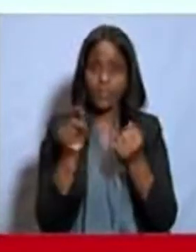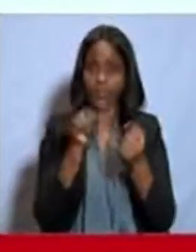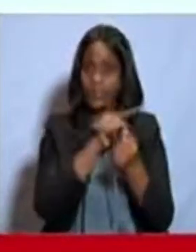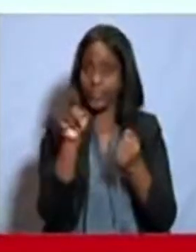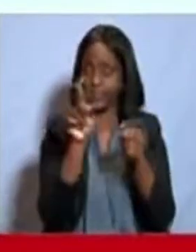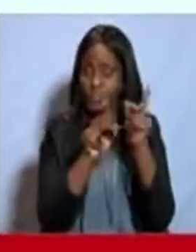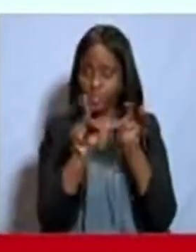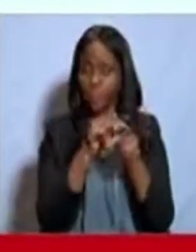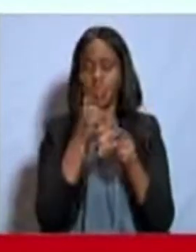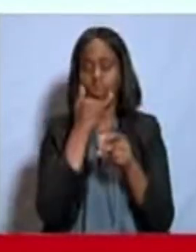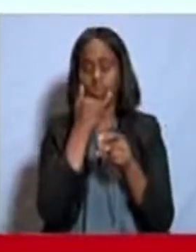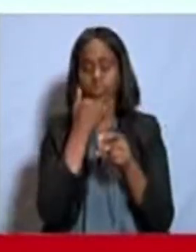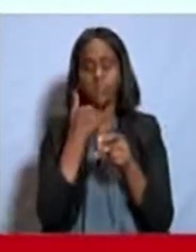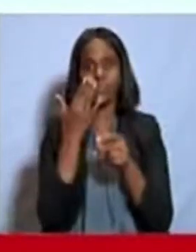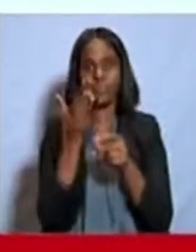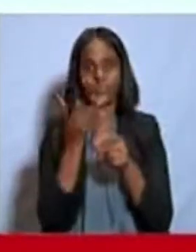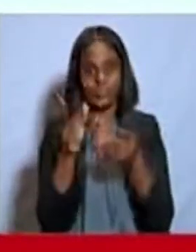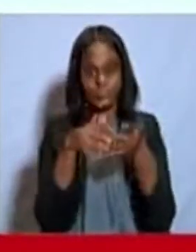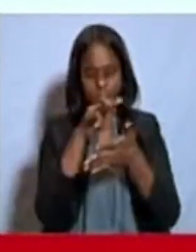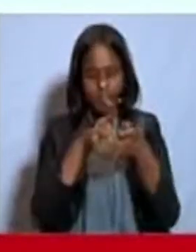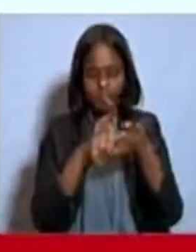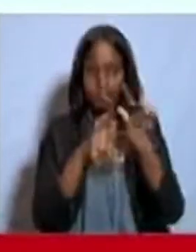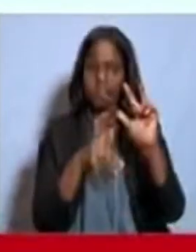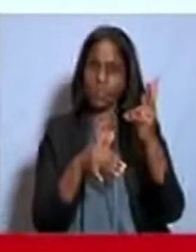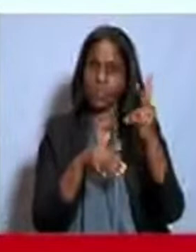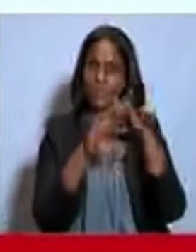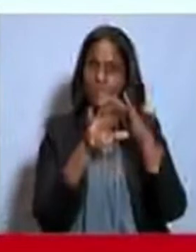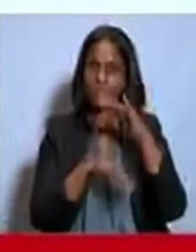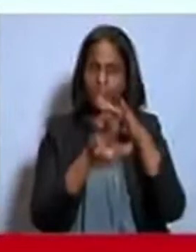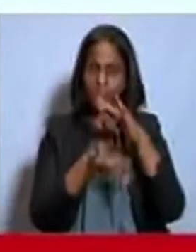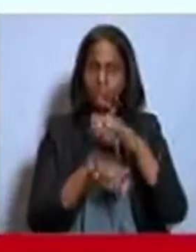beneficiaries irregular. See Table 3 below.